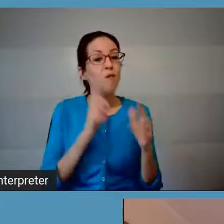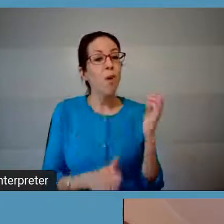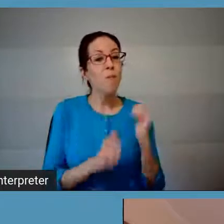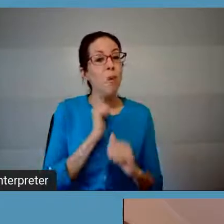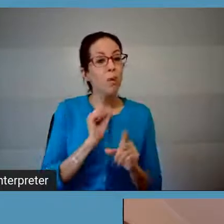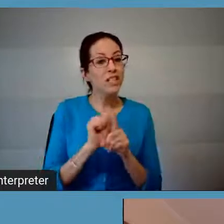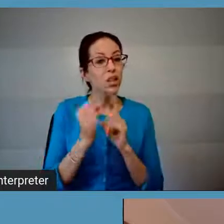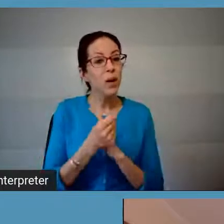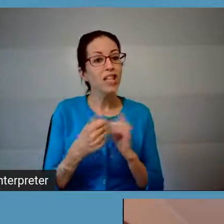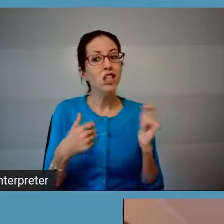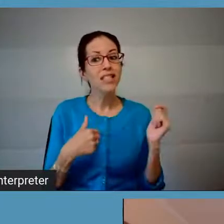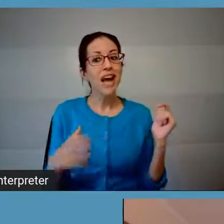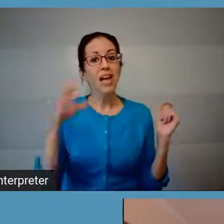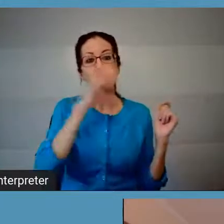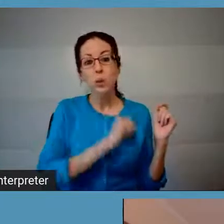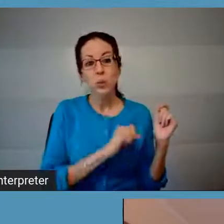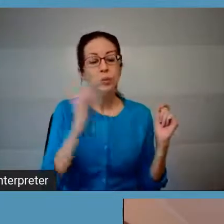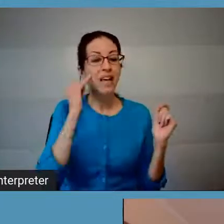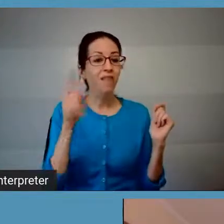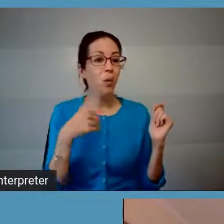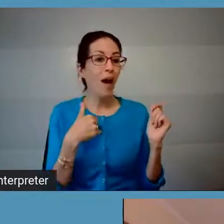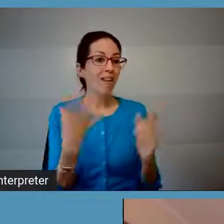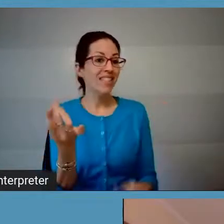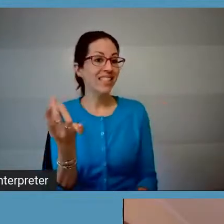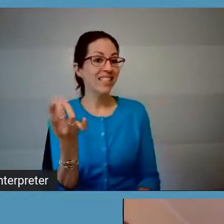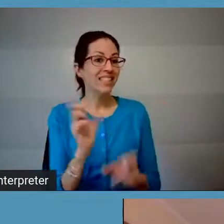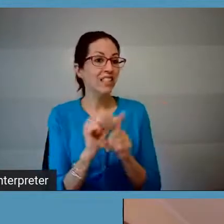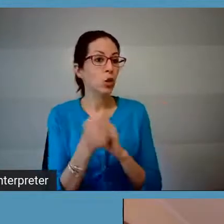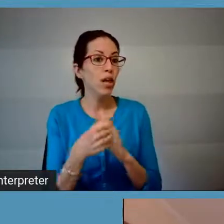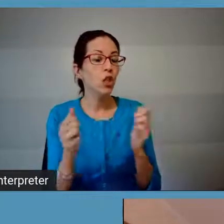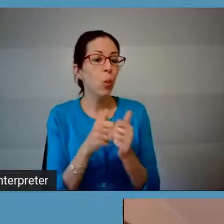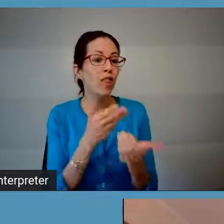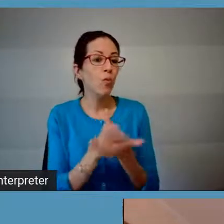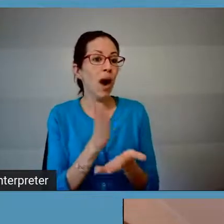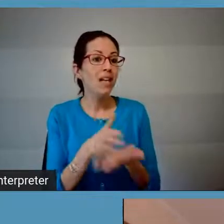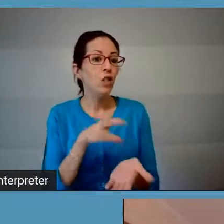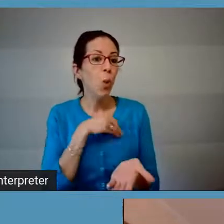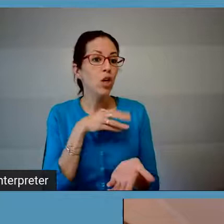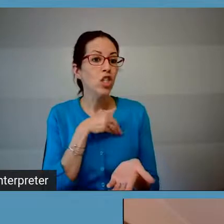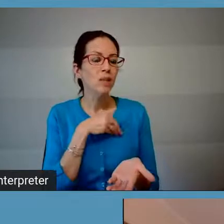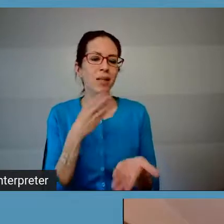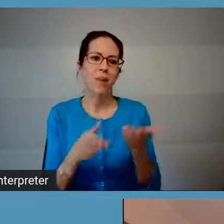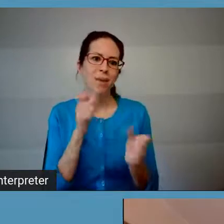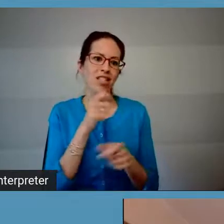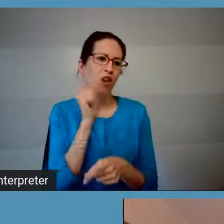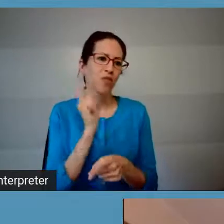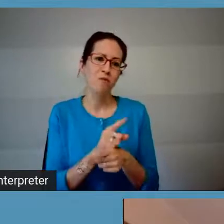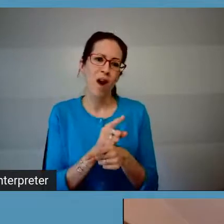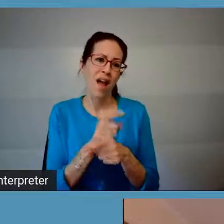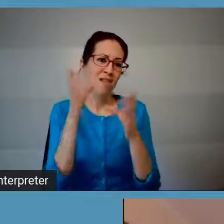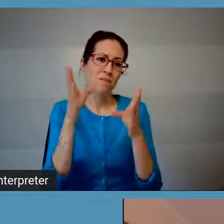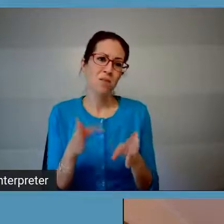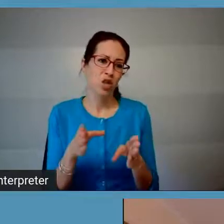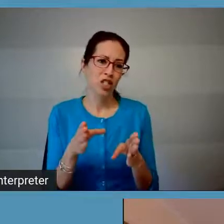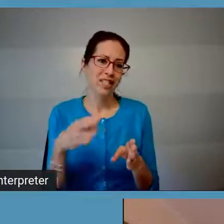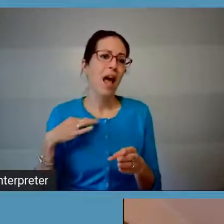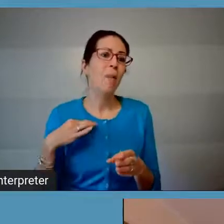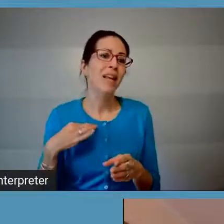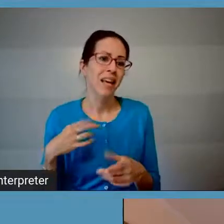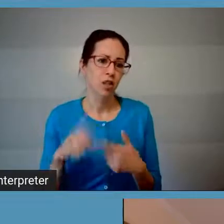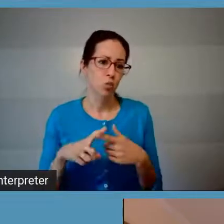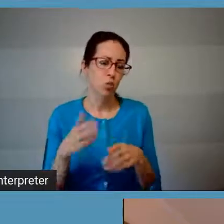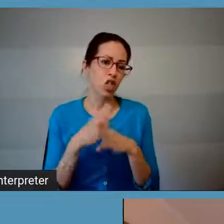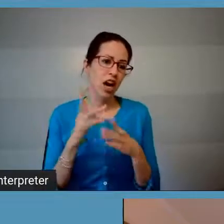think if there's any kind of sticky situation with the rights ownership, it may not be the right candidate to share on one of those aggregate